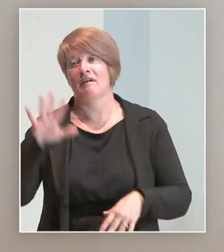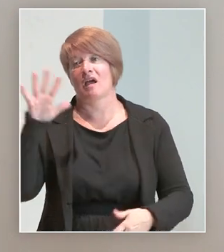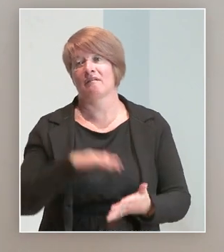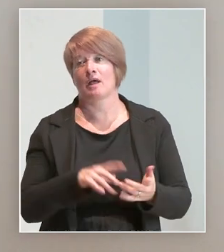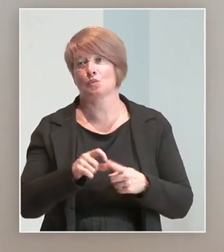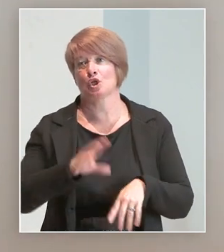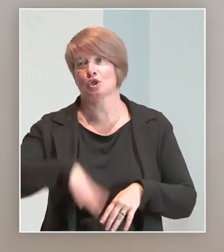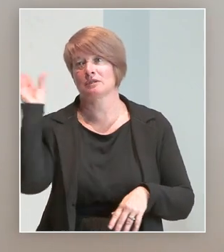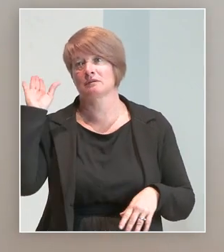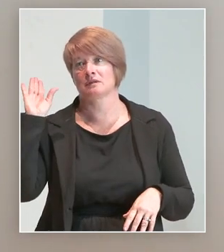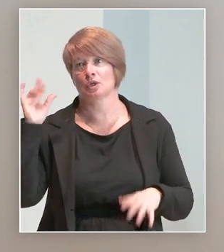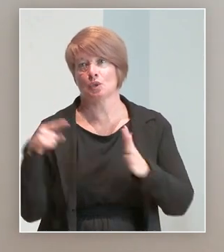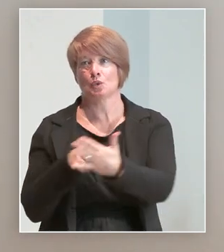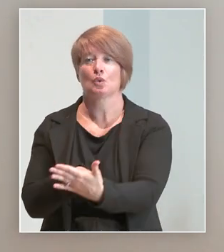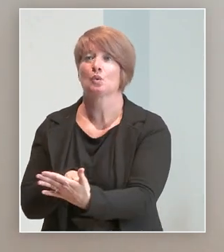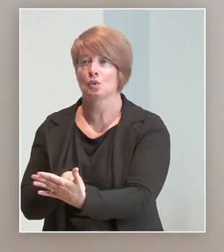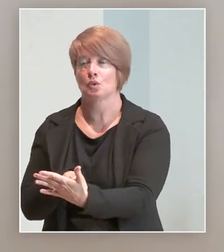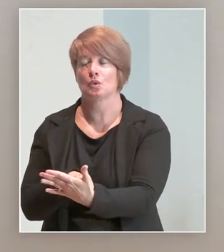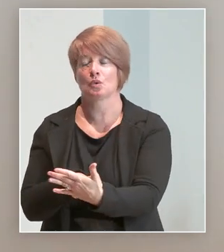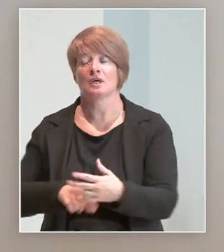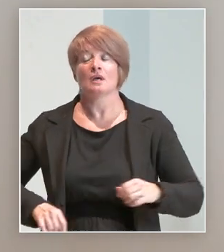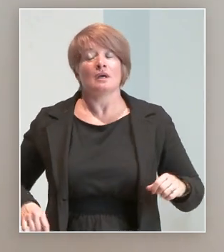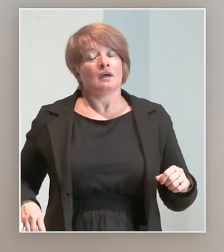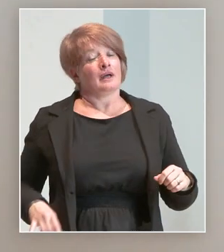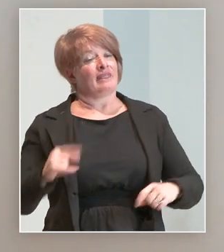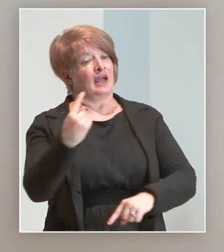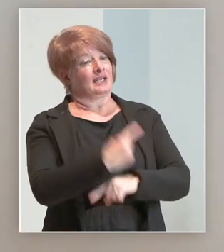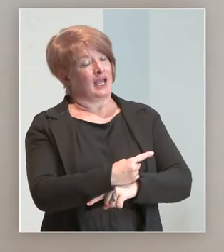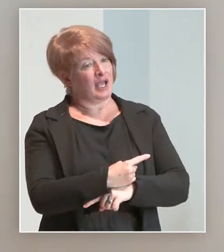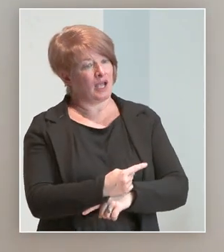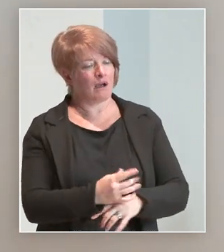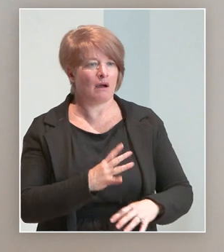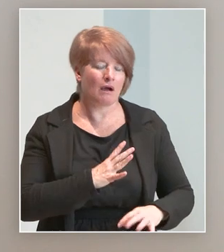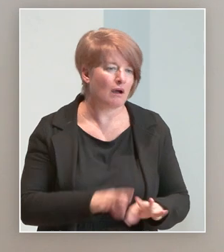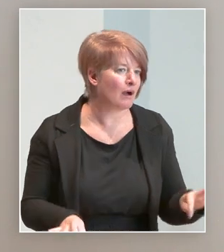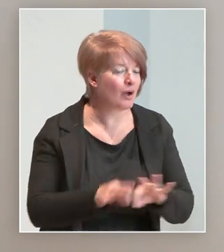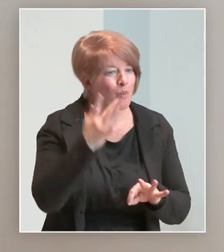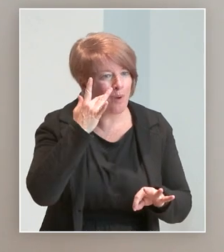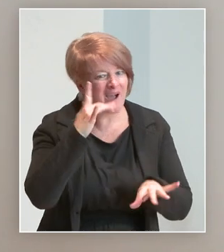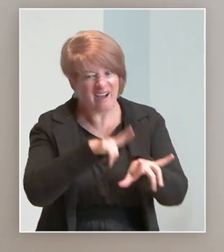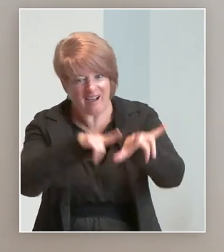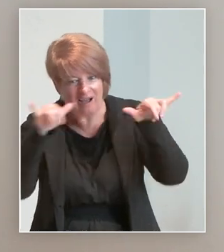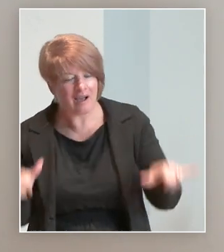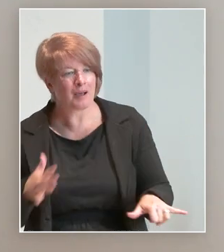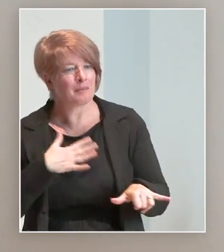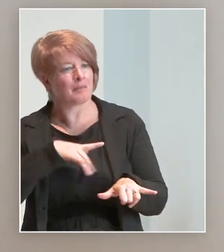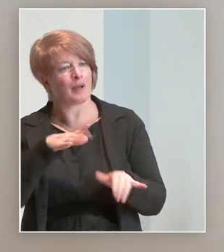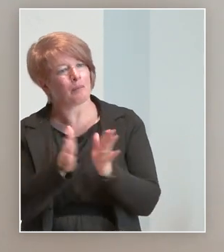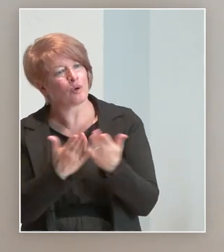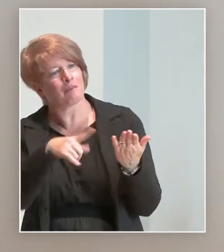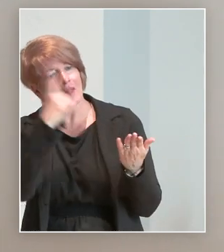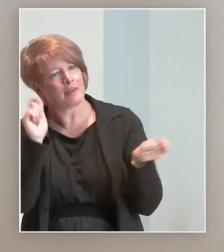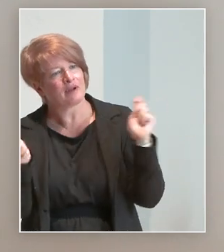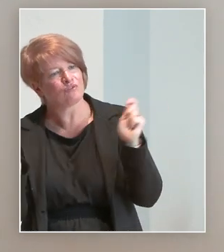later, was due. Also, this day is significant because it was the launch of Black Metamorphosis. As a